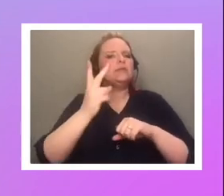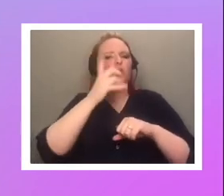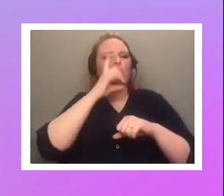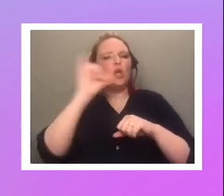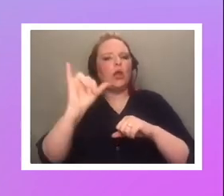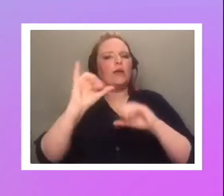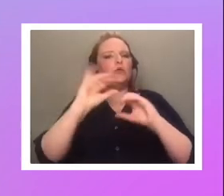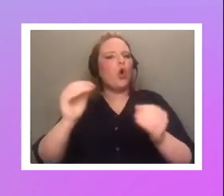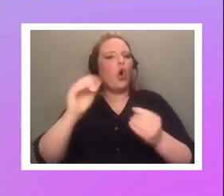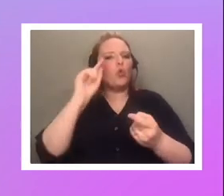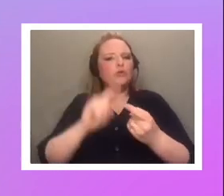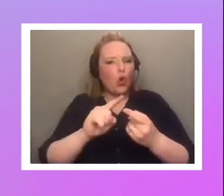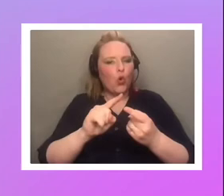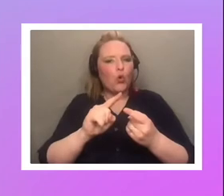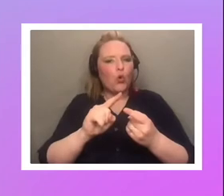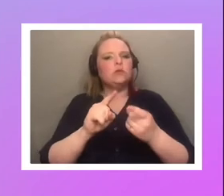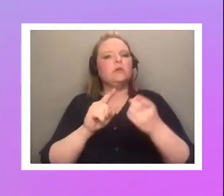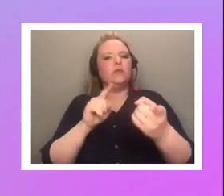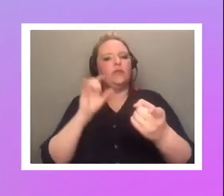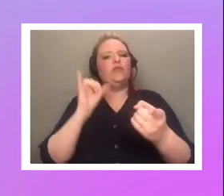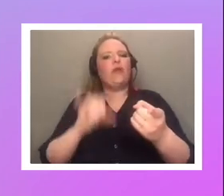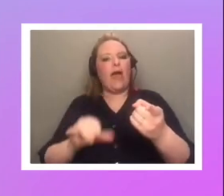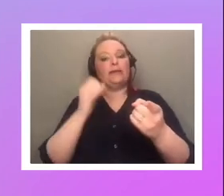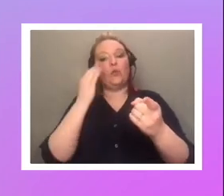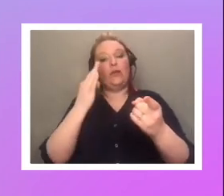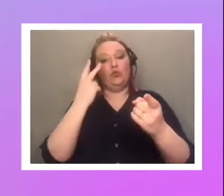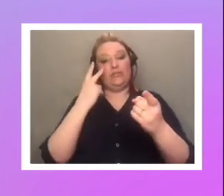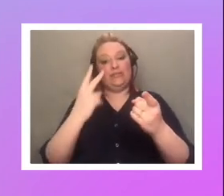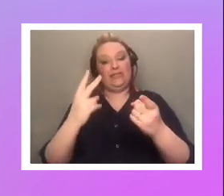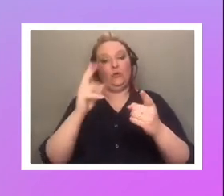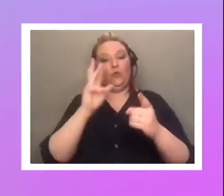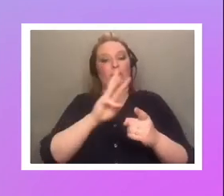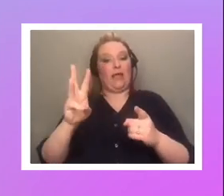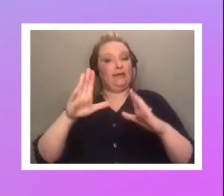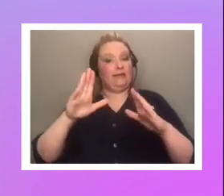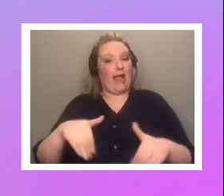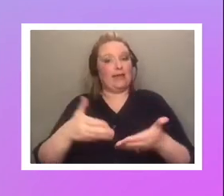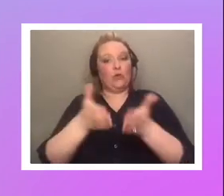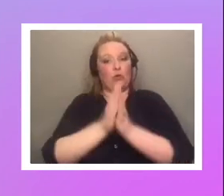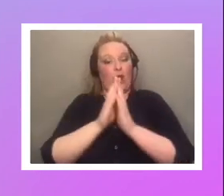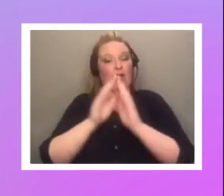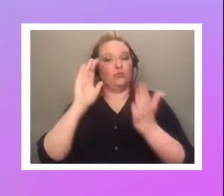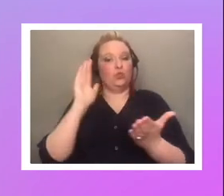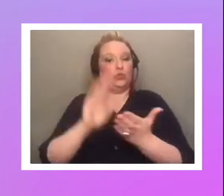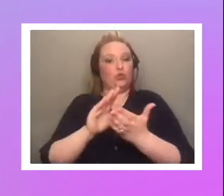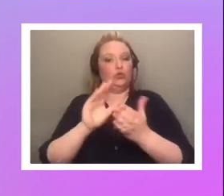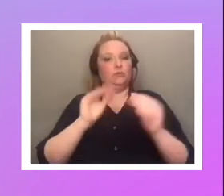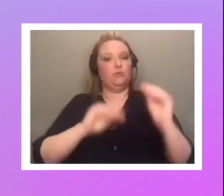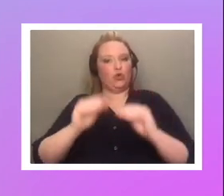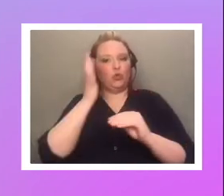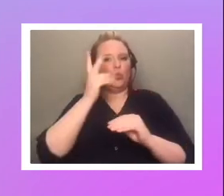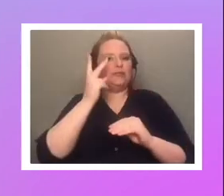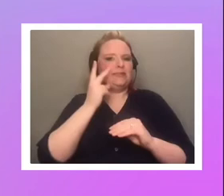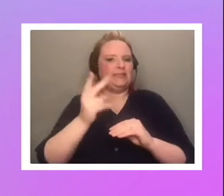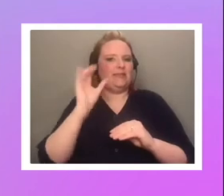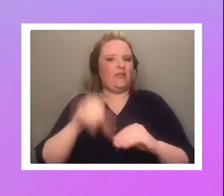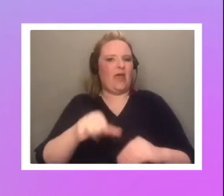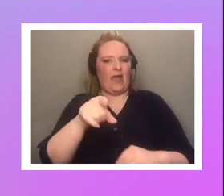no reduced motion setting, which is this one here. So if you come to this site, you haven't requested reduced motion, here's what you'll see. I'm going to start the video.